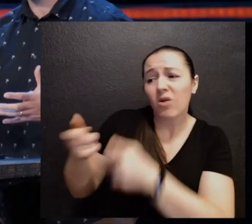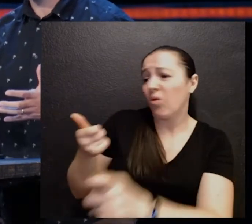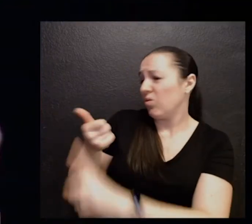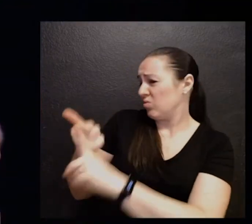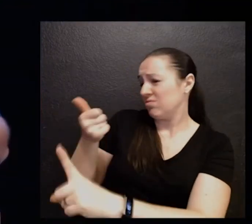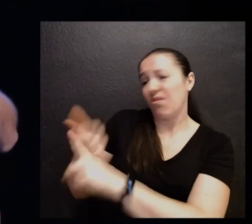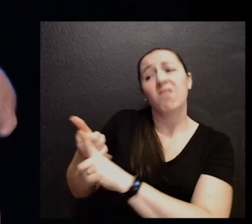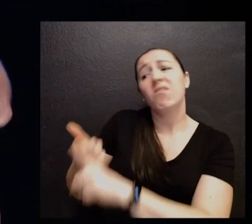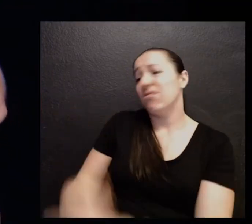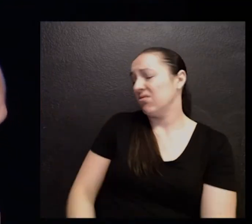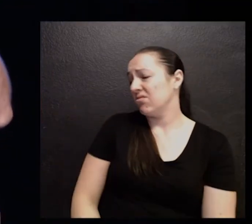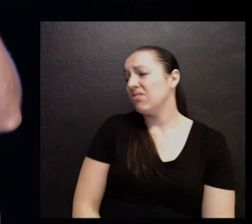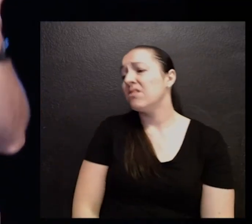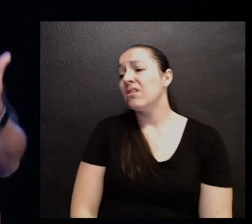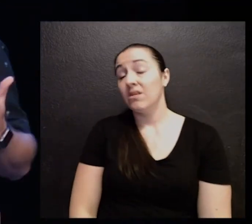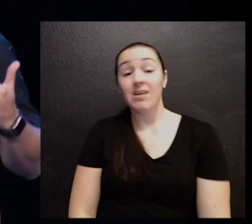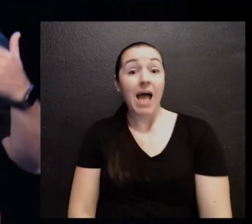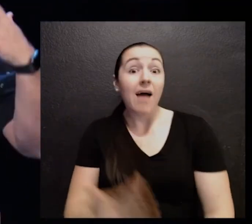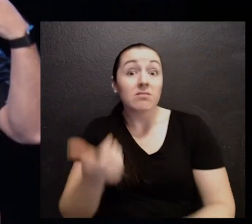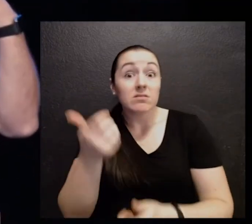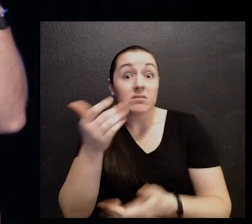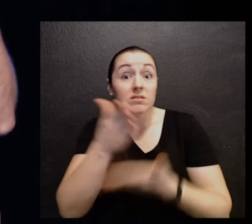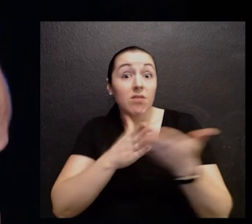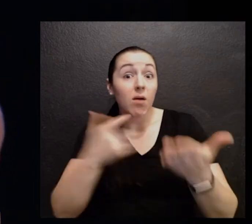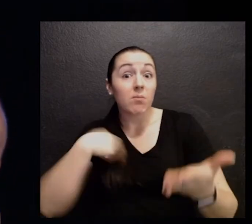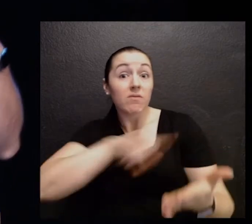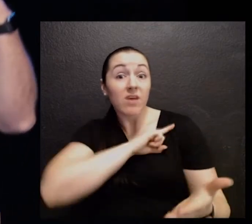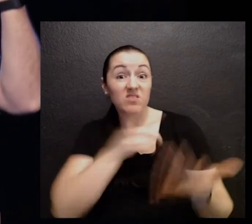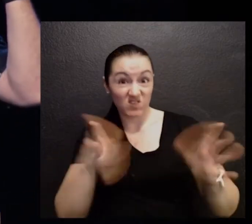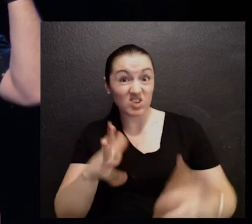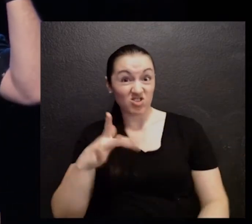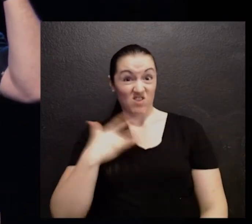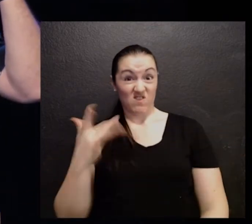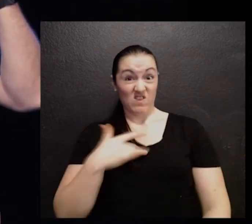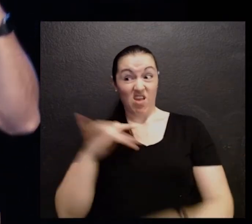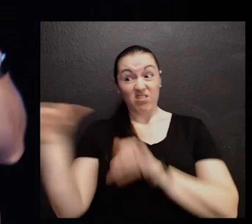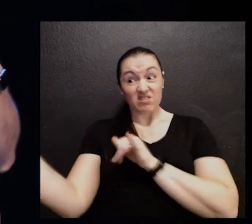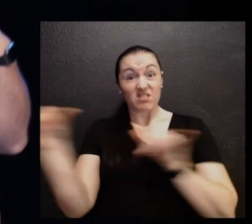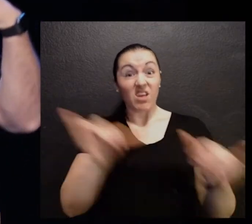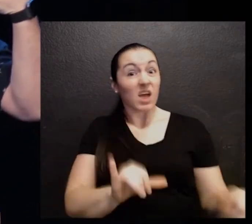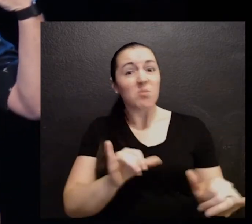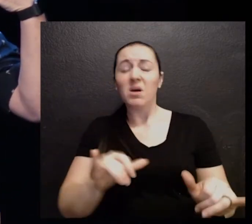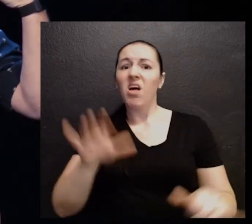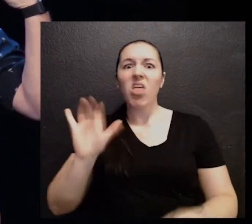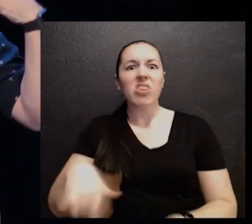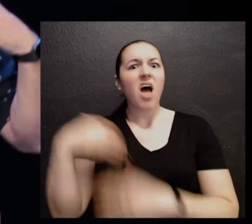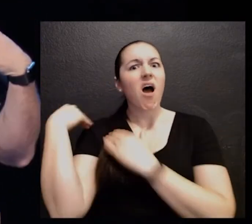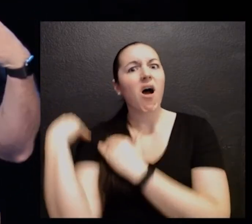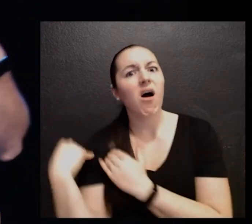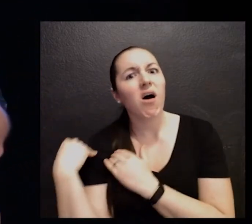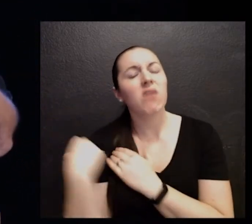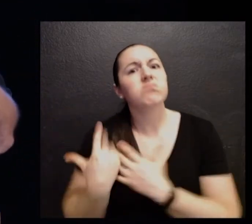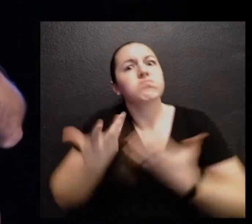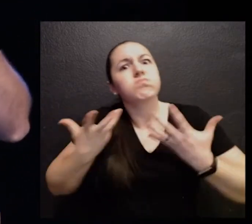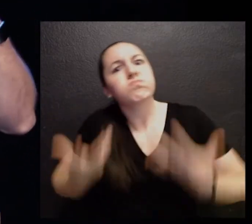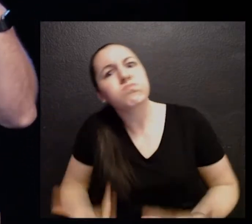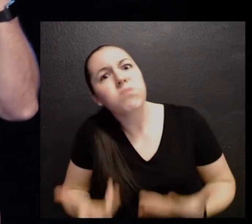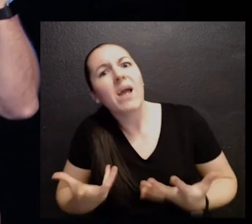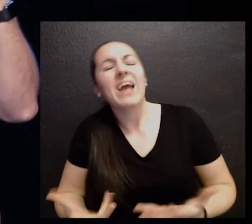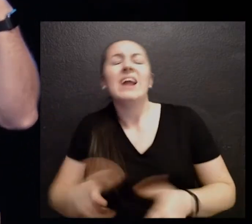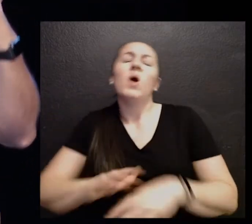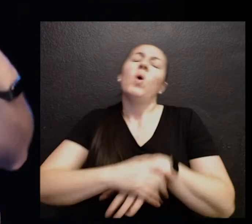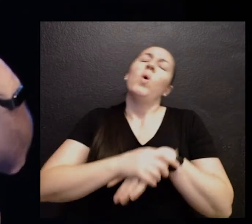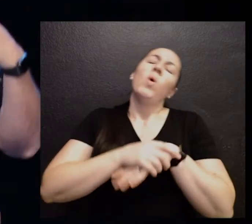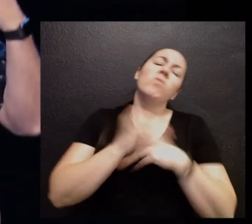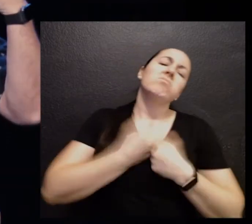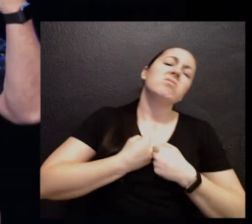alone. And that's how some of us feel right now, the weight of this. It's exhausting. There's fatigue. We're